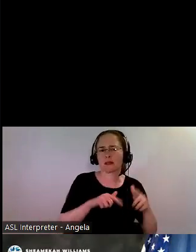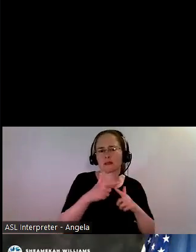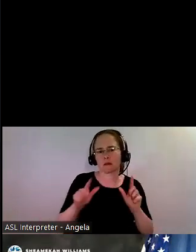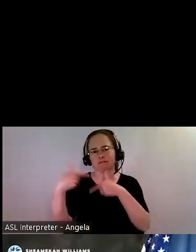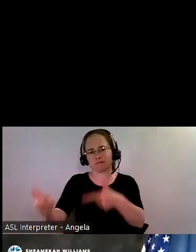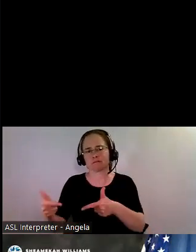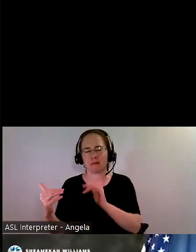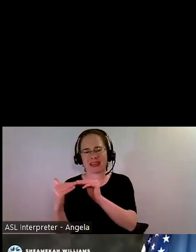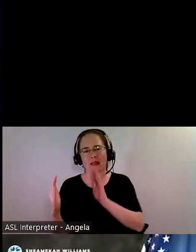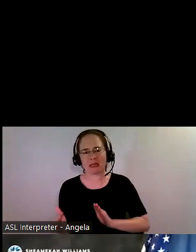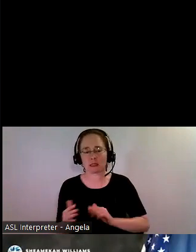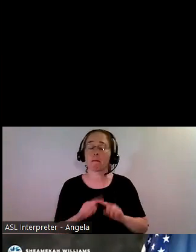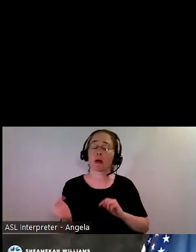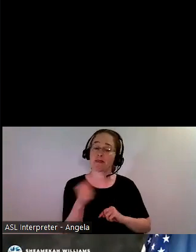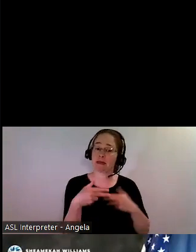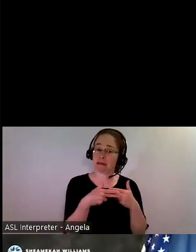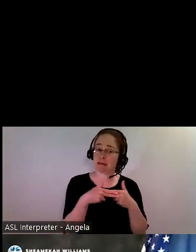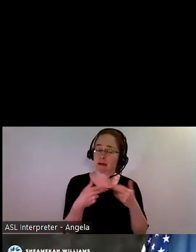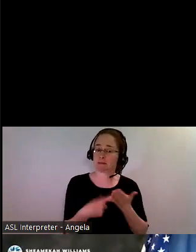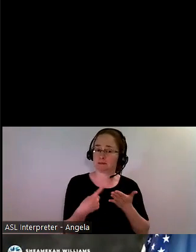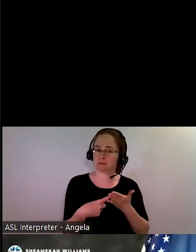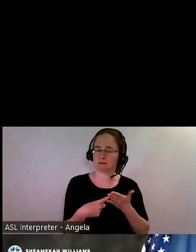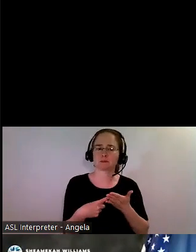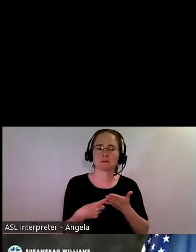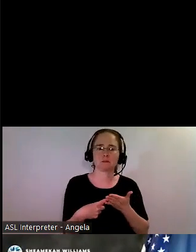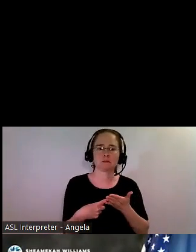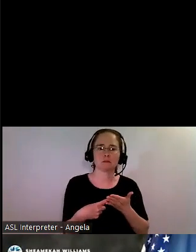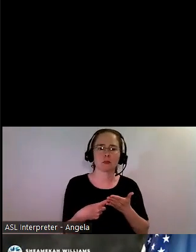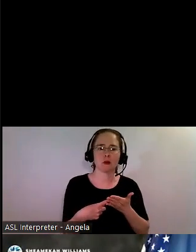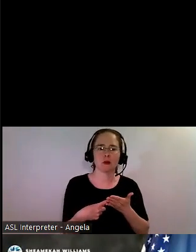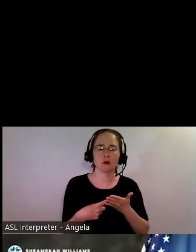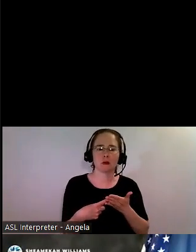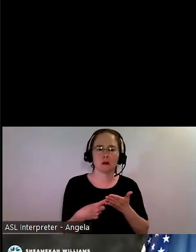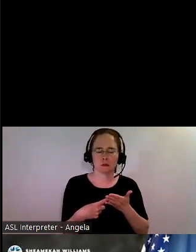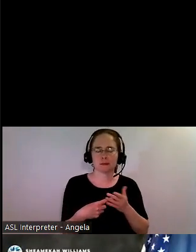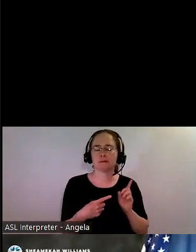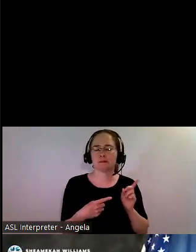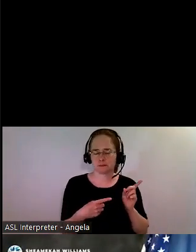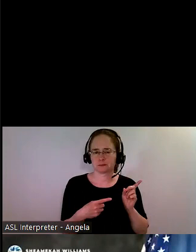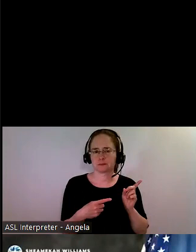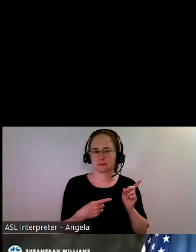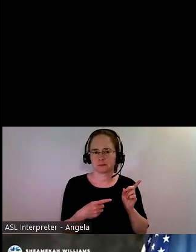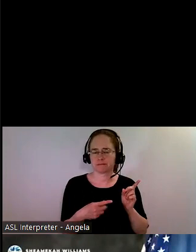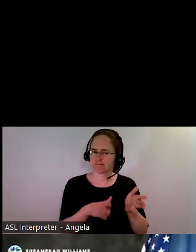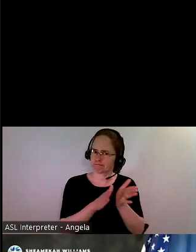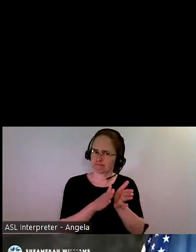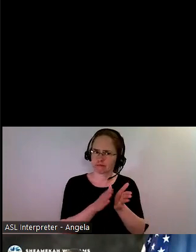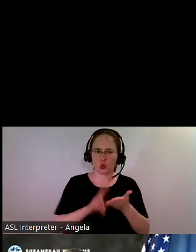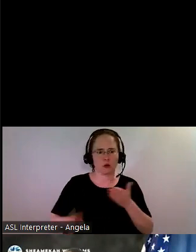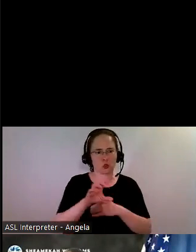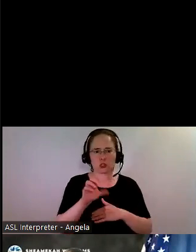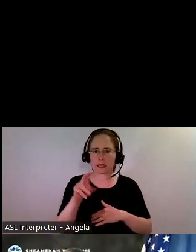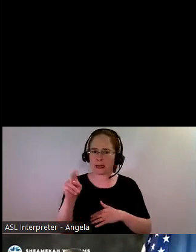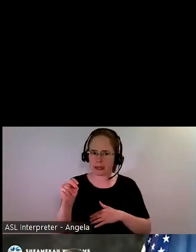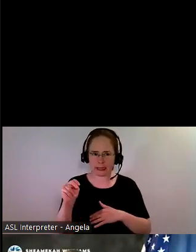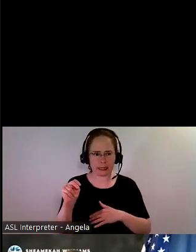this next slide really talks about, next slide, please. This next slide, again, kudos to the University of